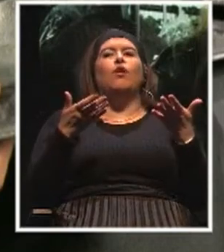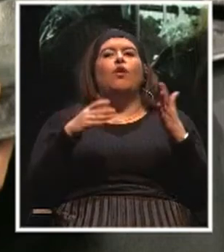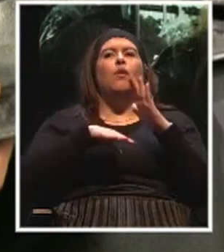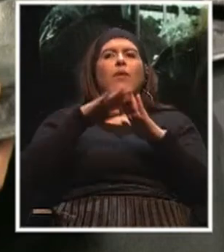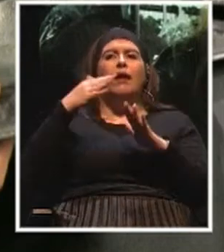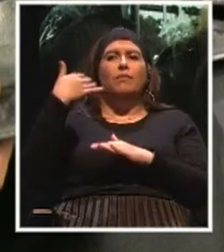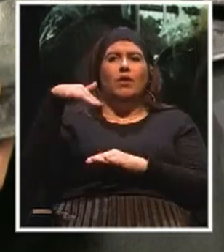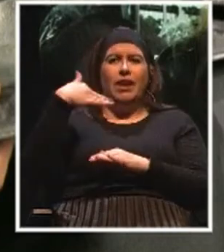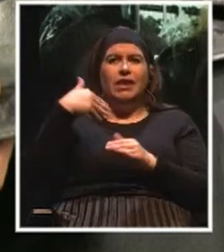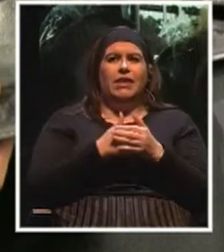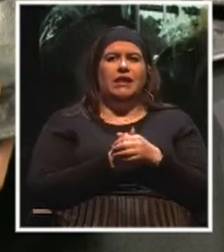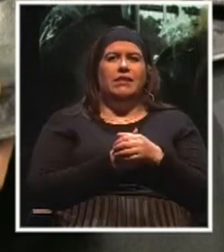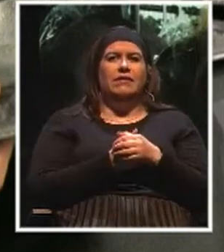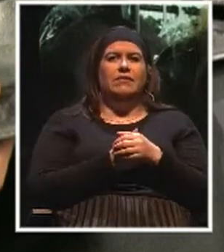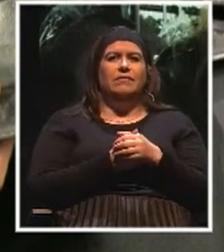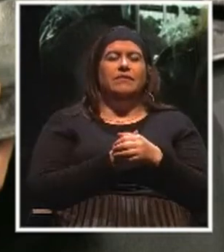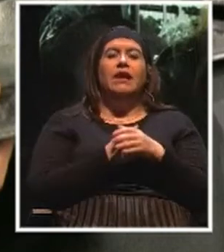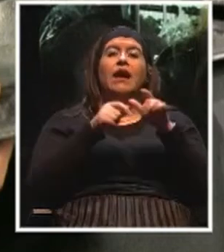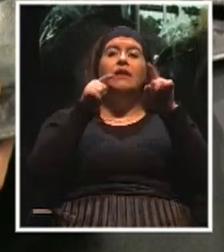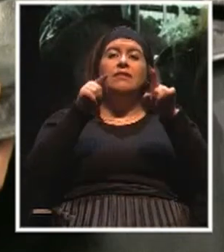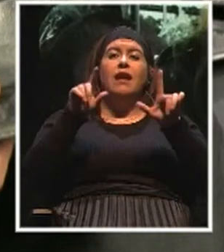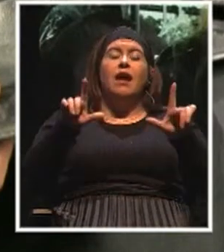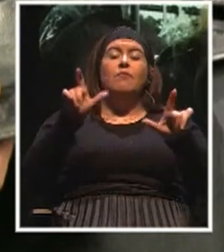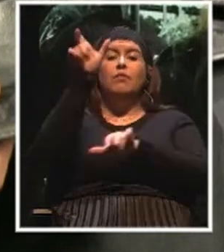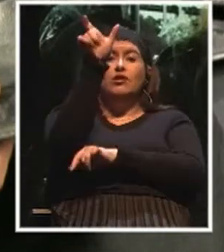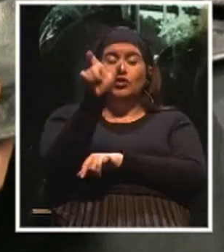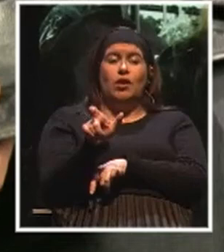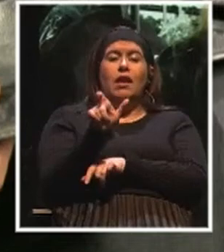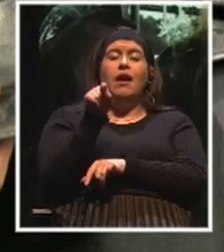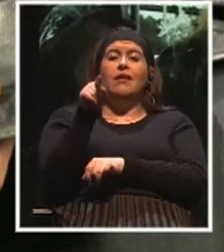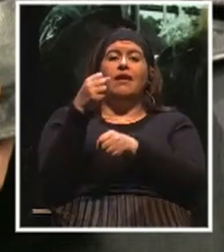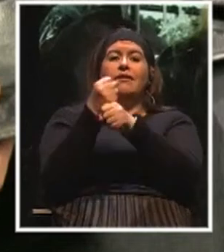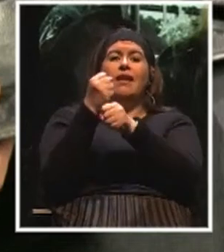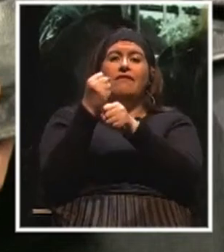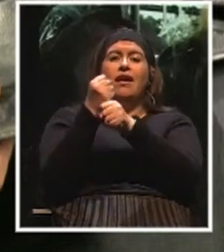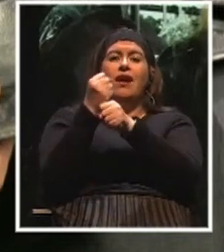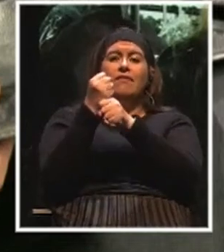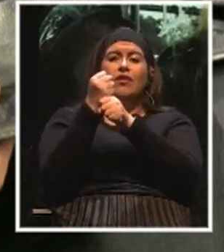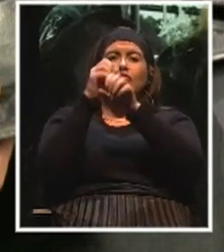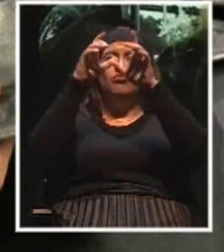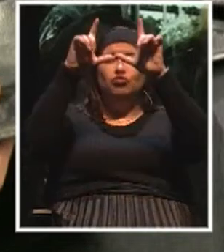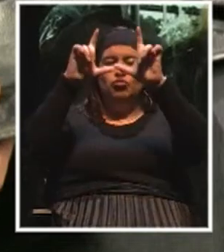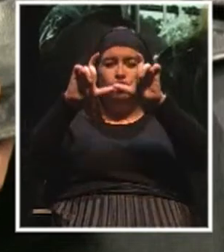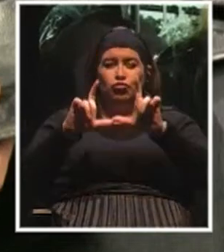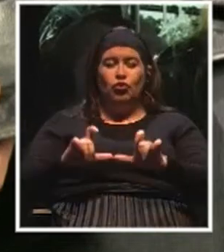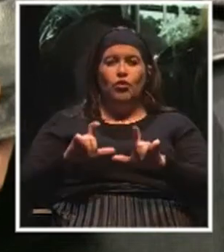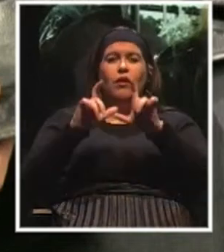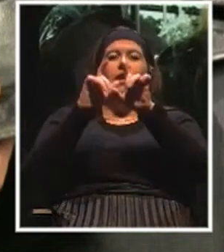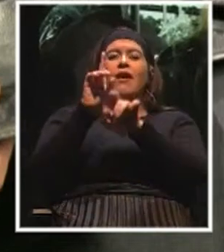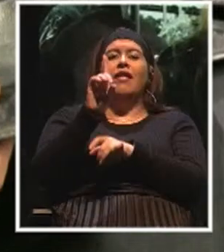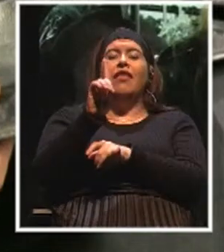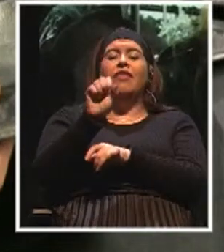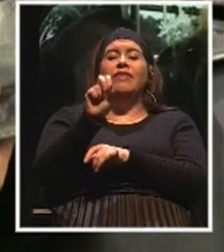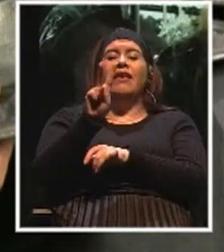who ran the LiDAR scanning crew. His name's David Cullifer. He's has a great